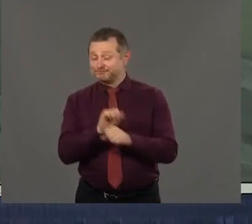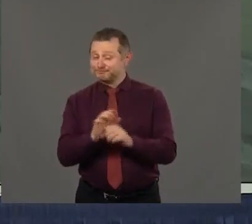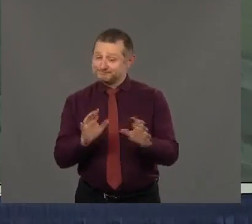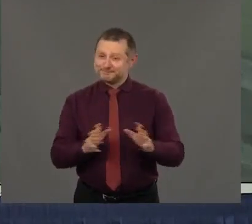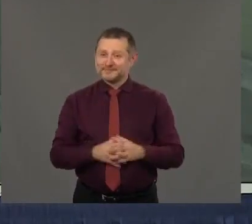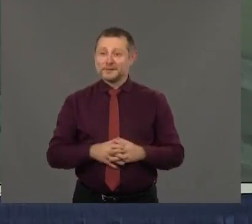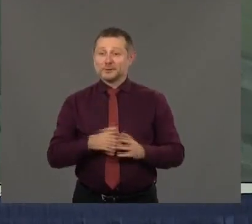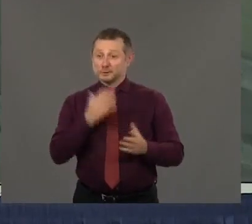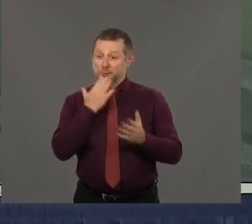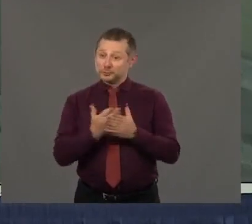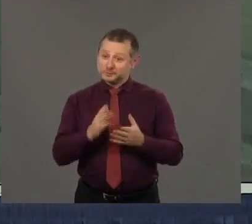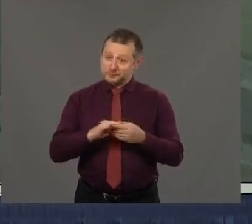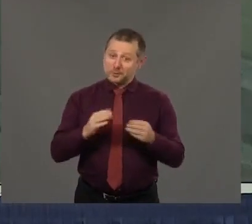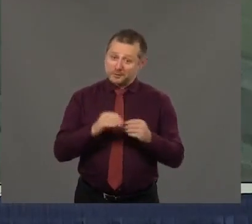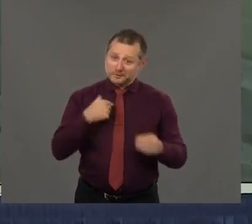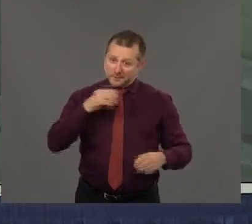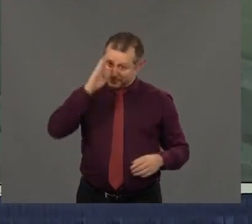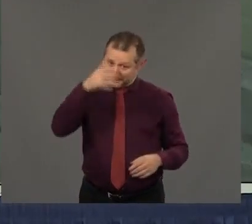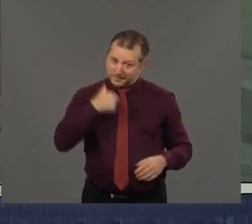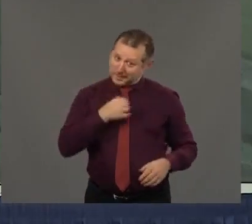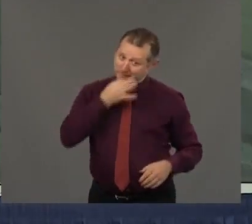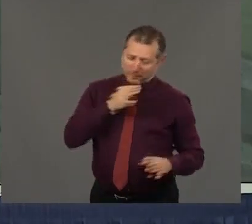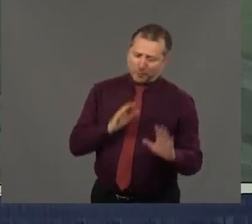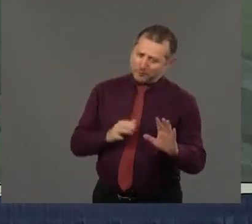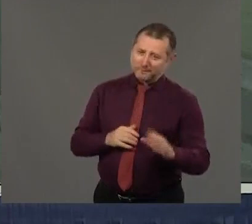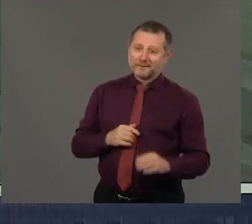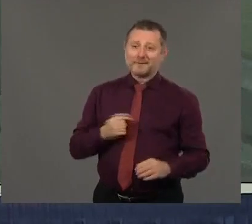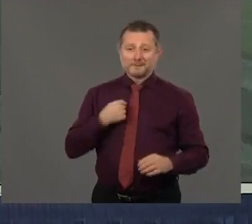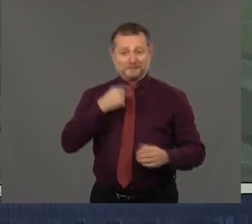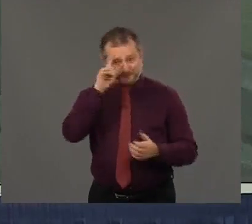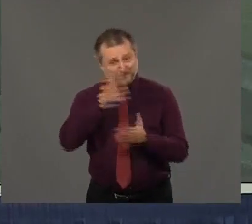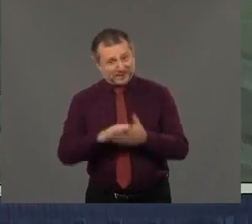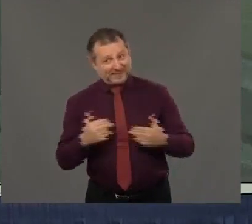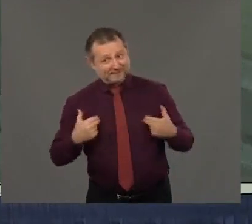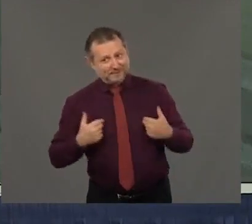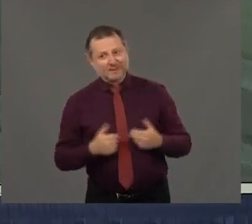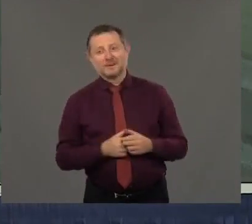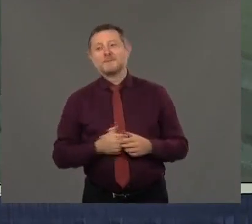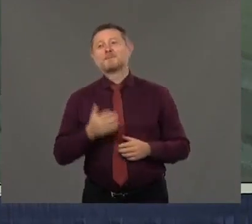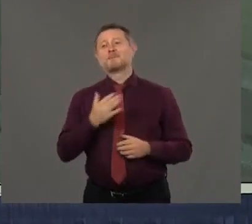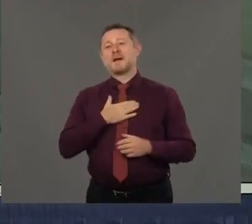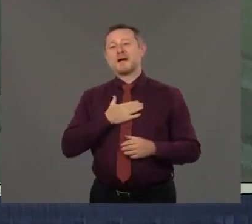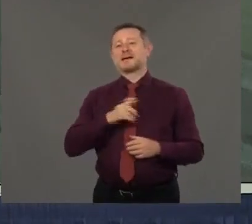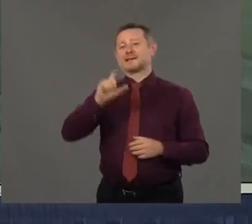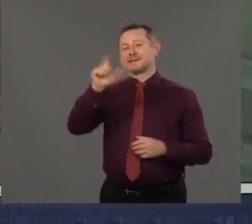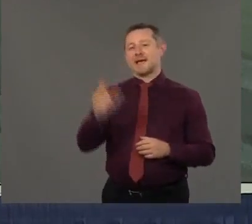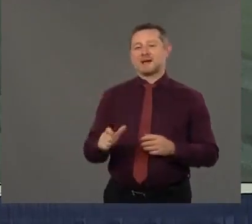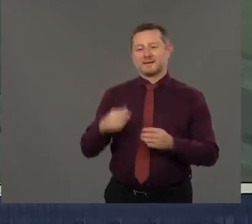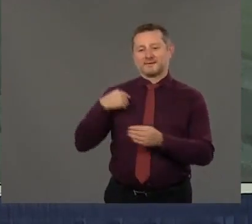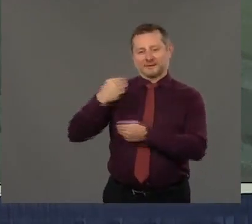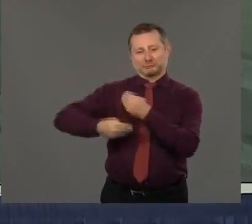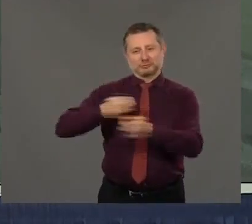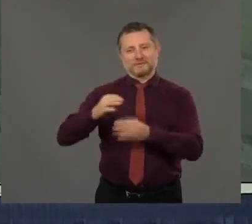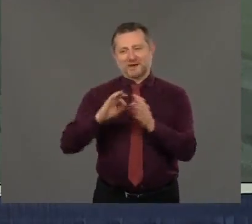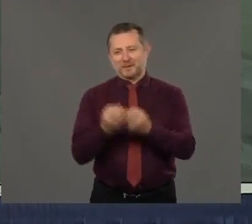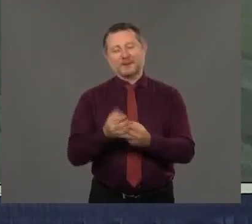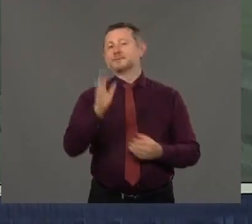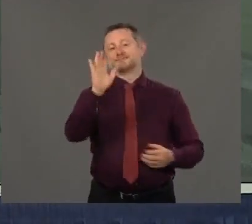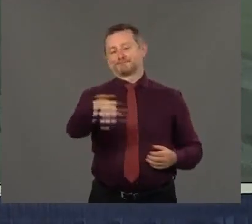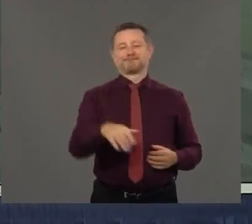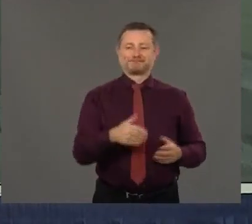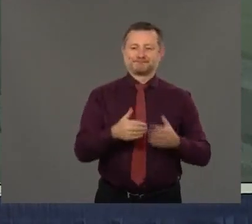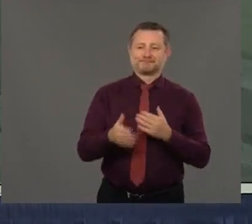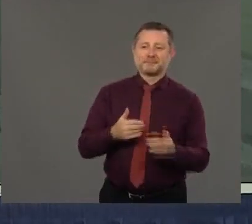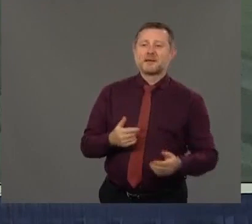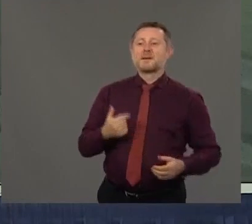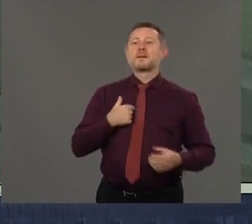Sounded good, didn't it? Tell the truth. I almost had you for a second. I had you with that Italian sculpting thing. It's made out of